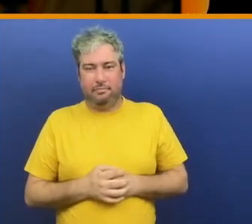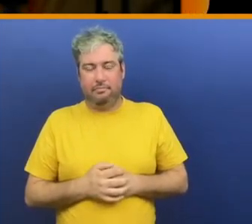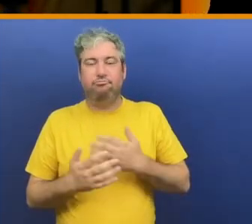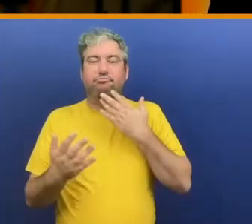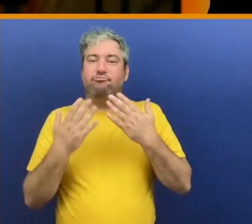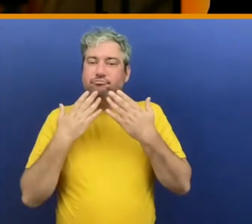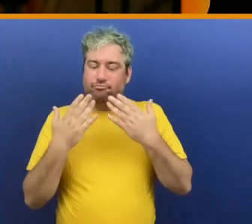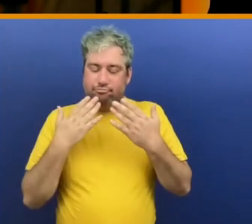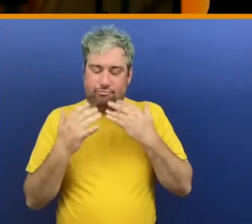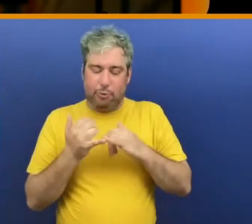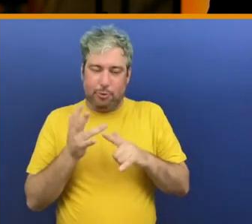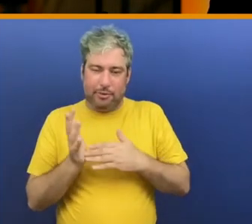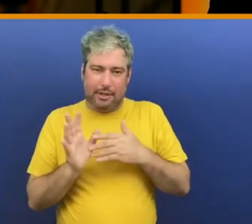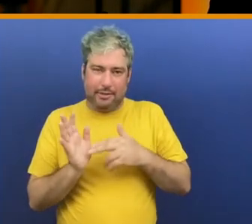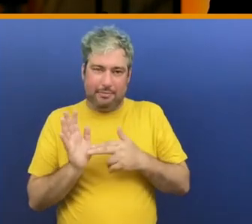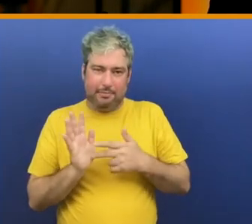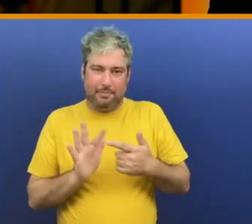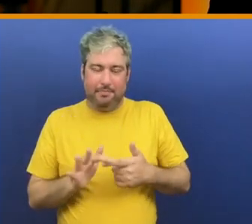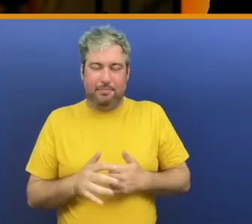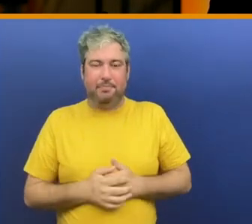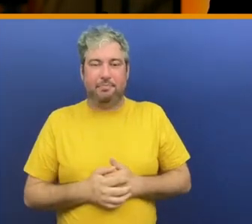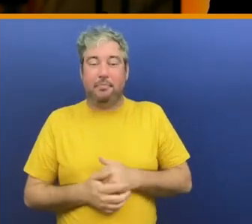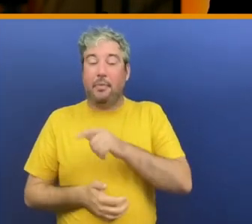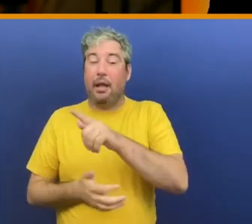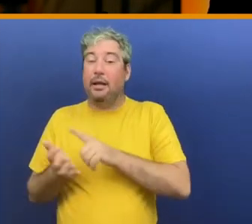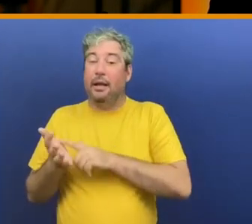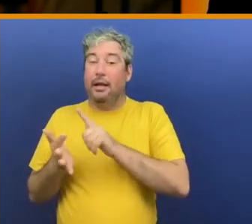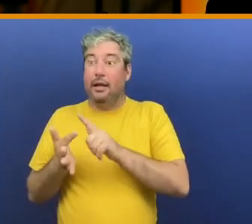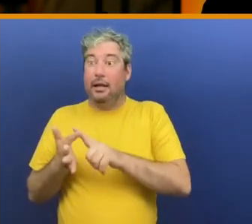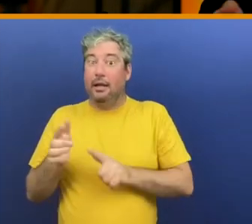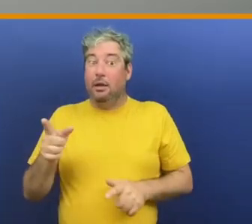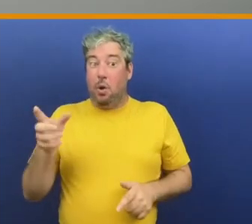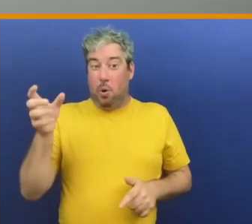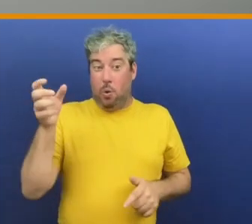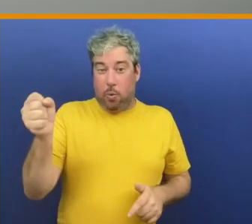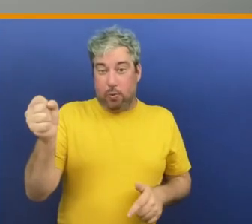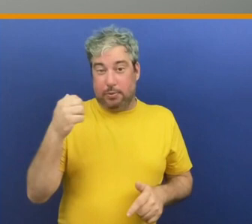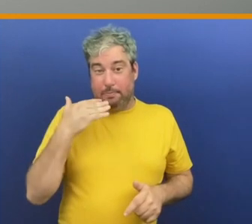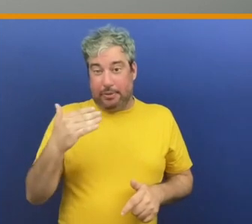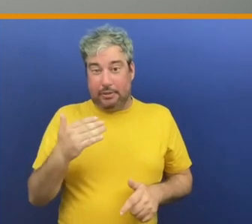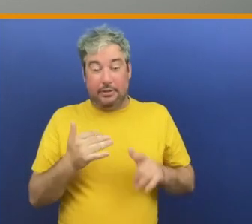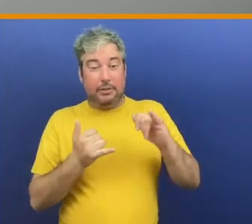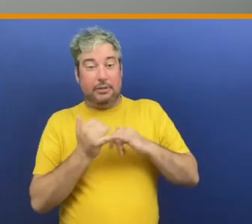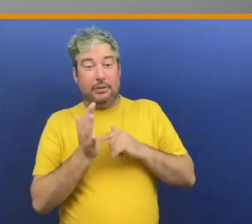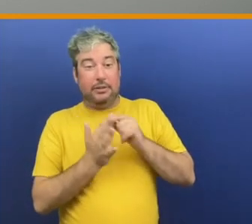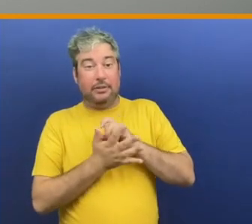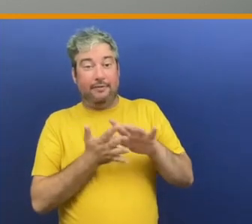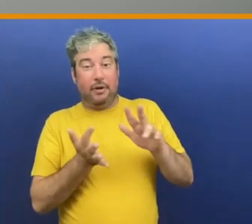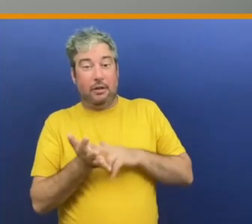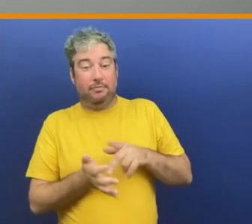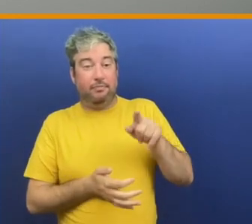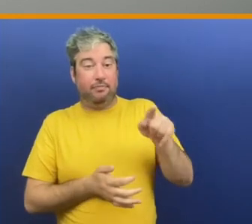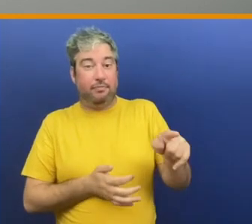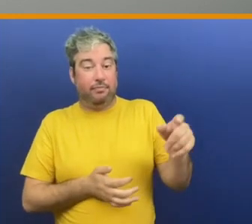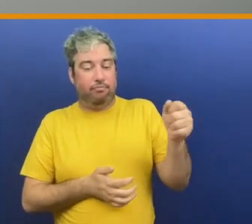by, and I call Stefan Aquarone to speak in favour of the changes. Thank you. Good evening. I'm delighted after